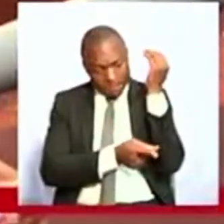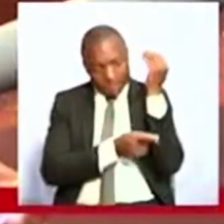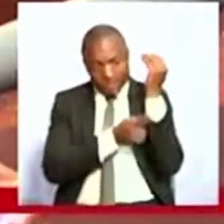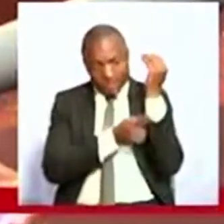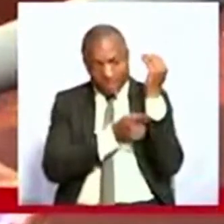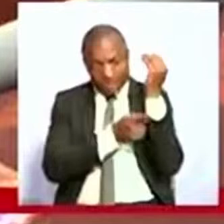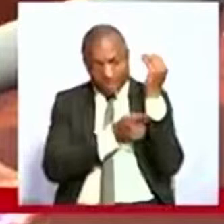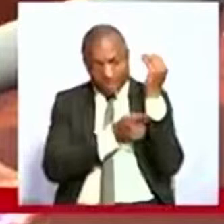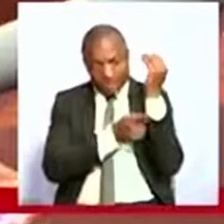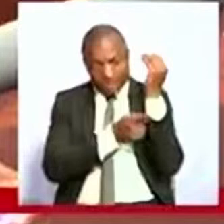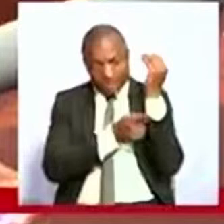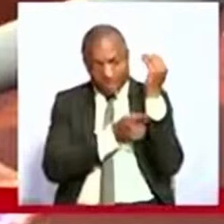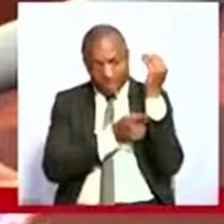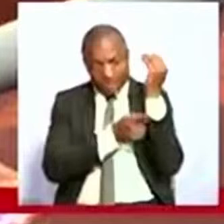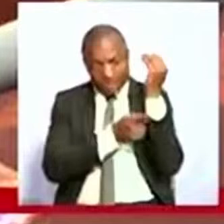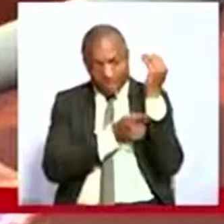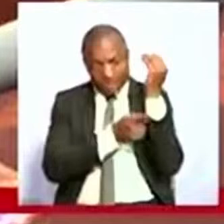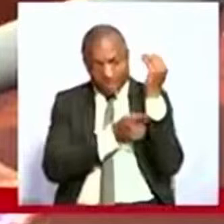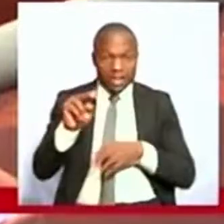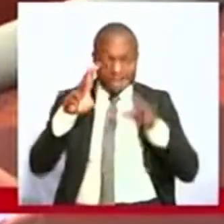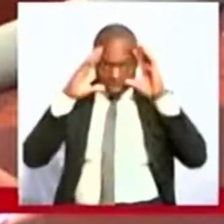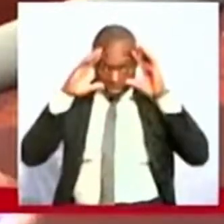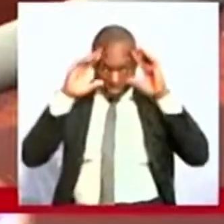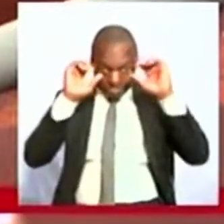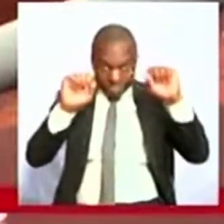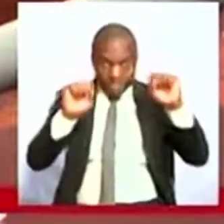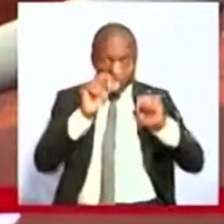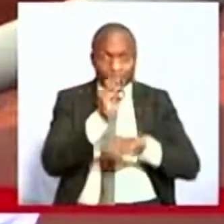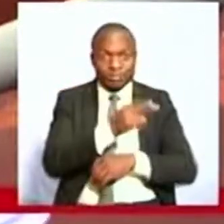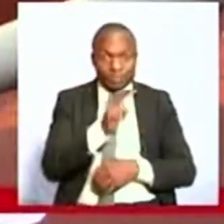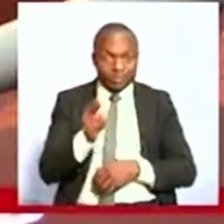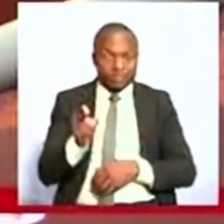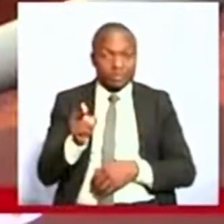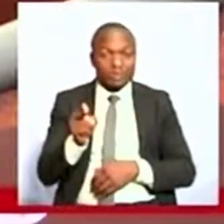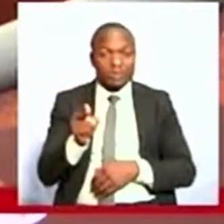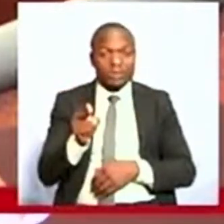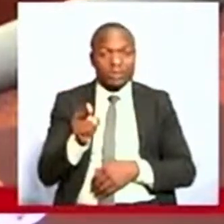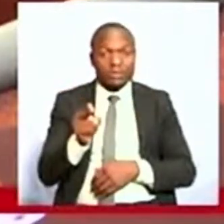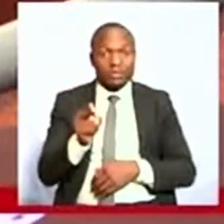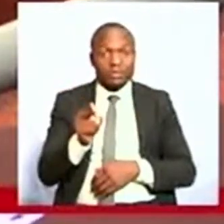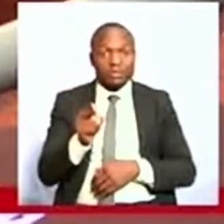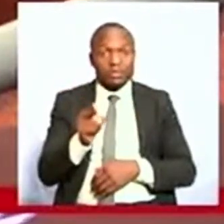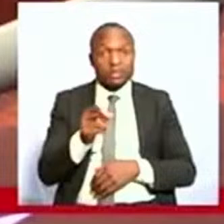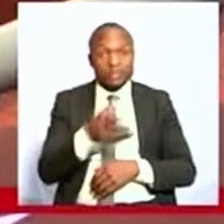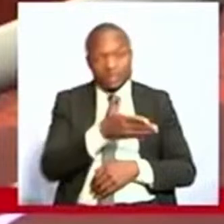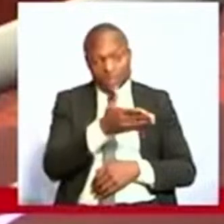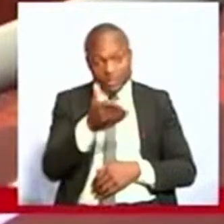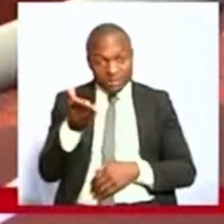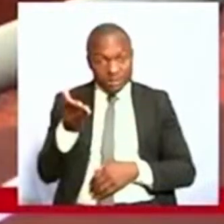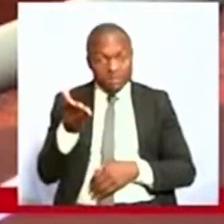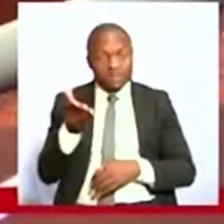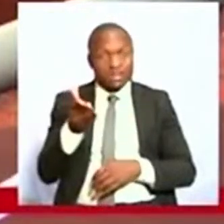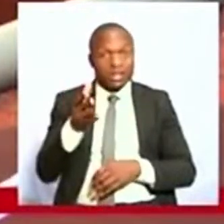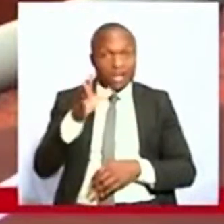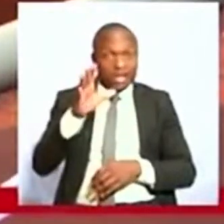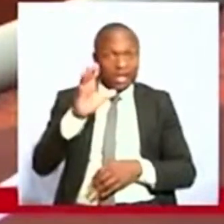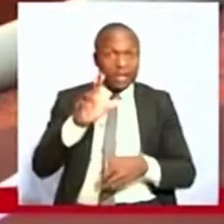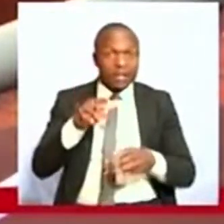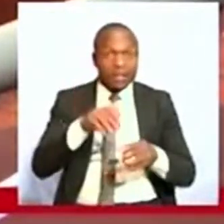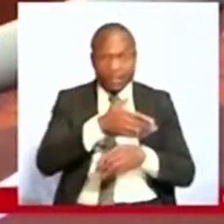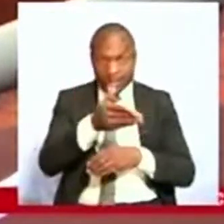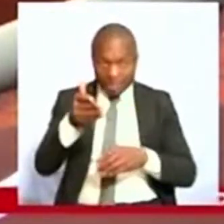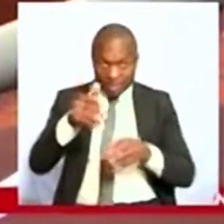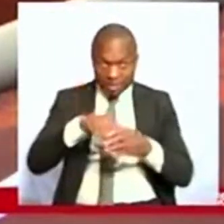where His Excellency President Hakainde Hichilema commuted the death sentences of over 390 inmates to